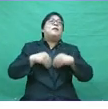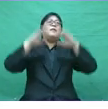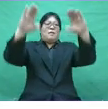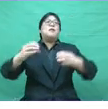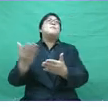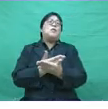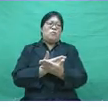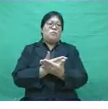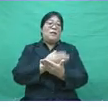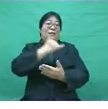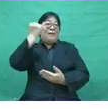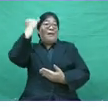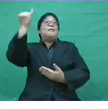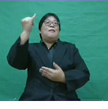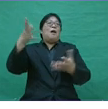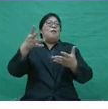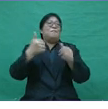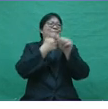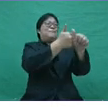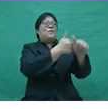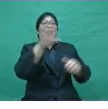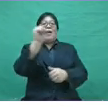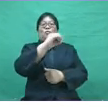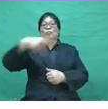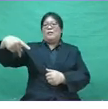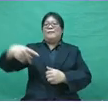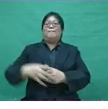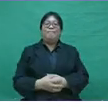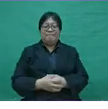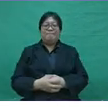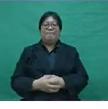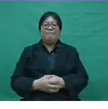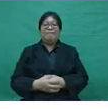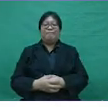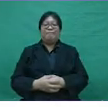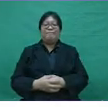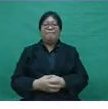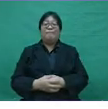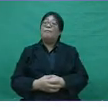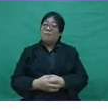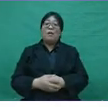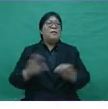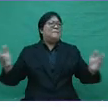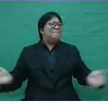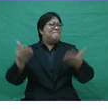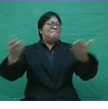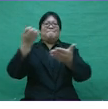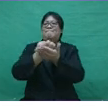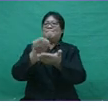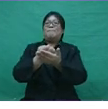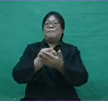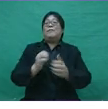and adhere to standard operating procedures, SOPs. In stimulating the economy,